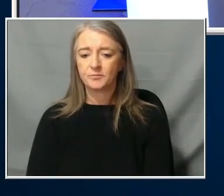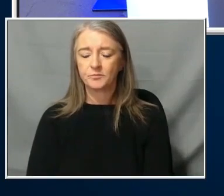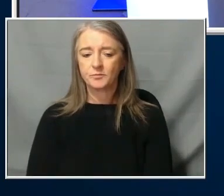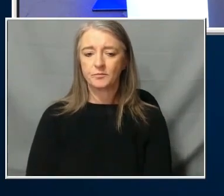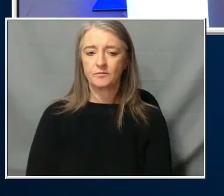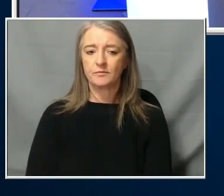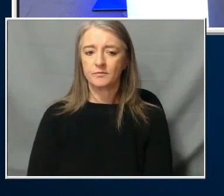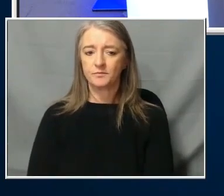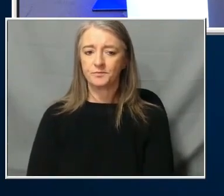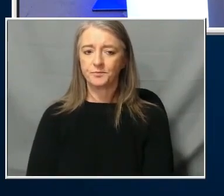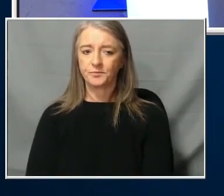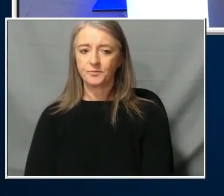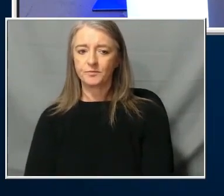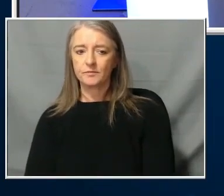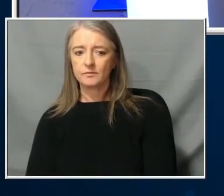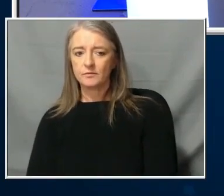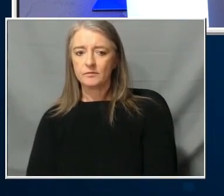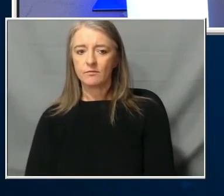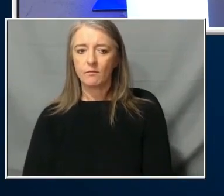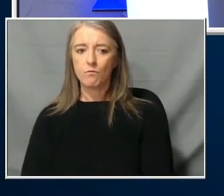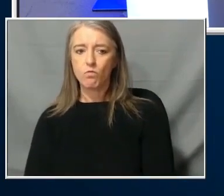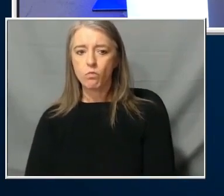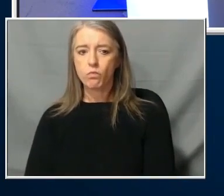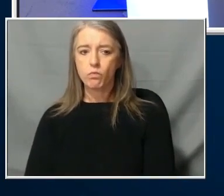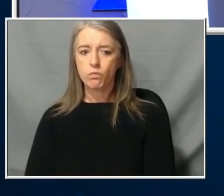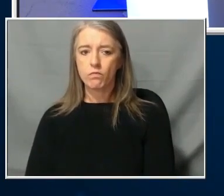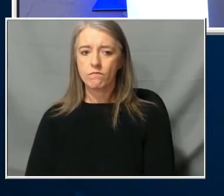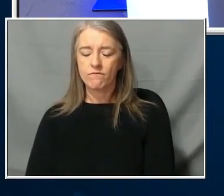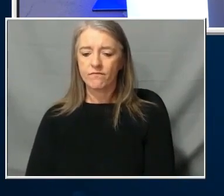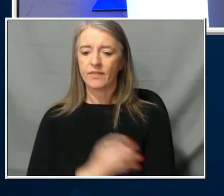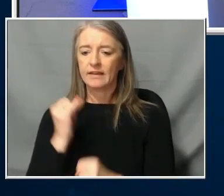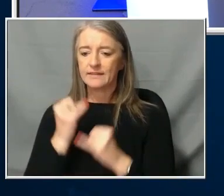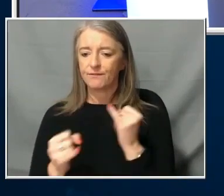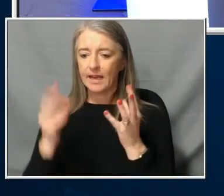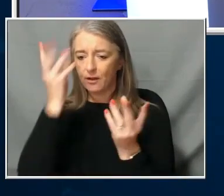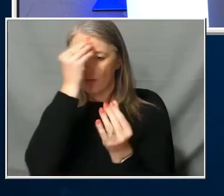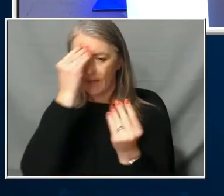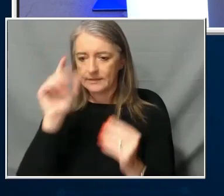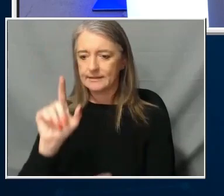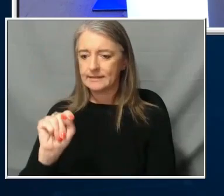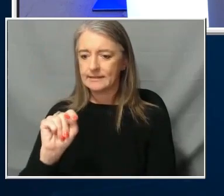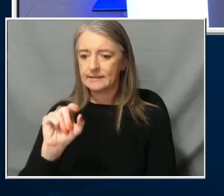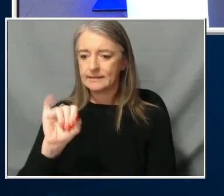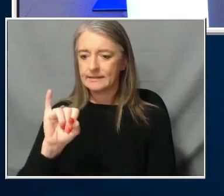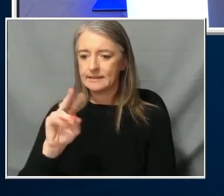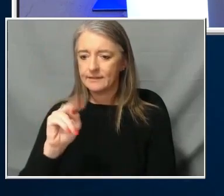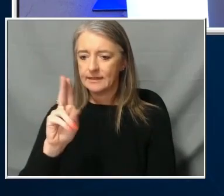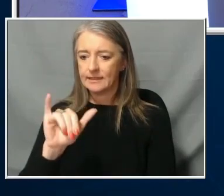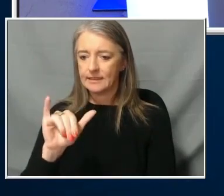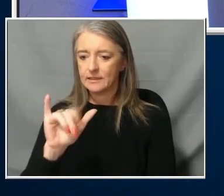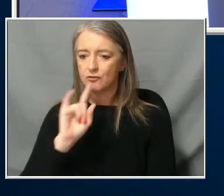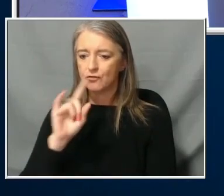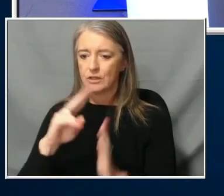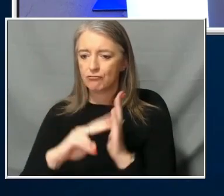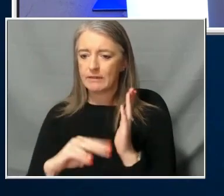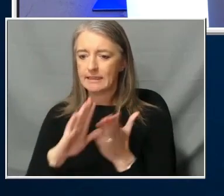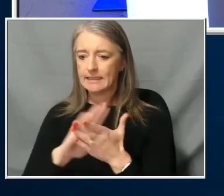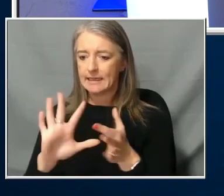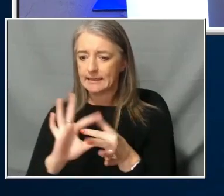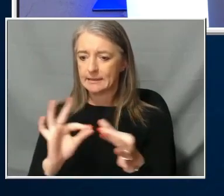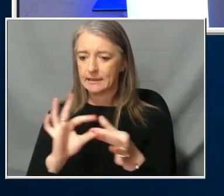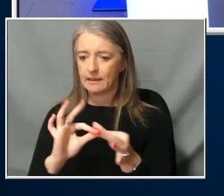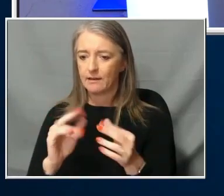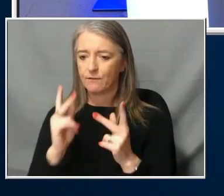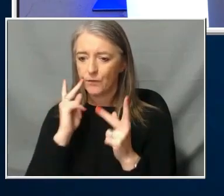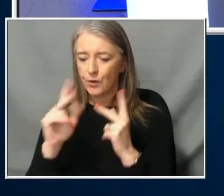I bring our entire panel back in for some final thoughts, Tiffany, I want to start with you, but I want to read a really nice message from viewer Ann.